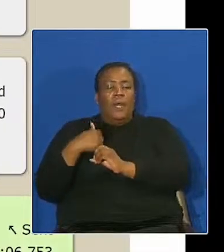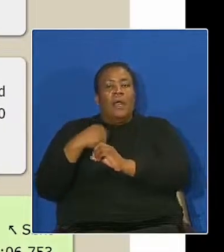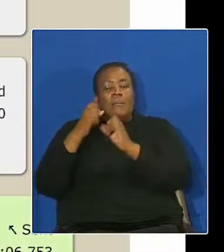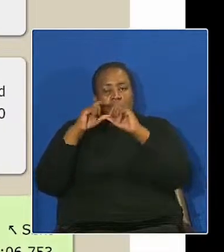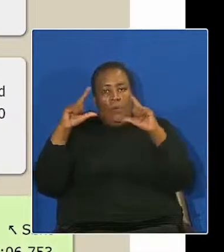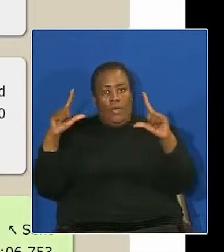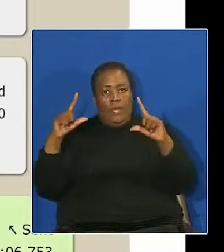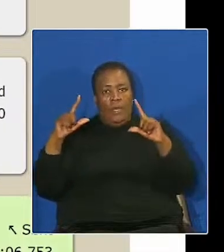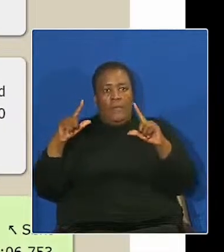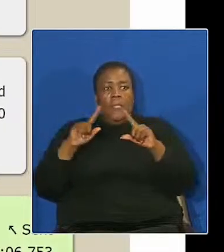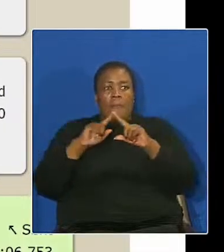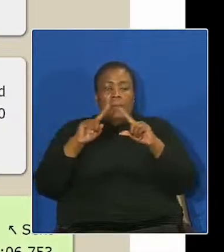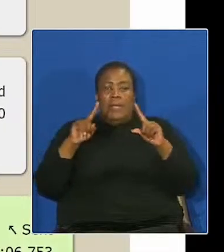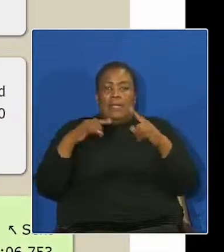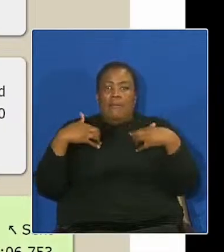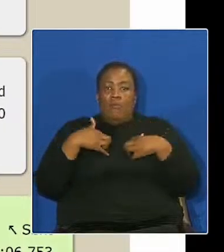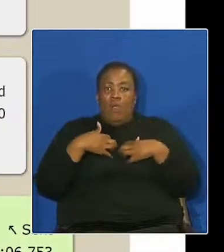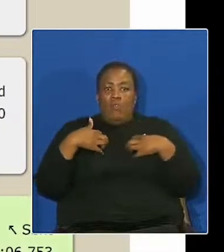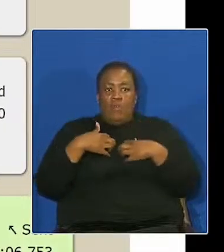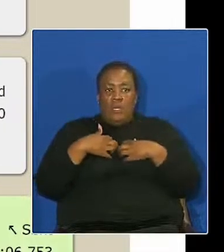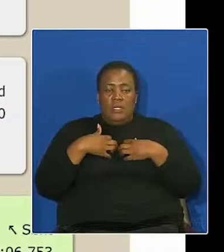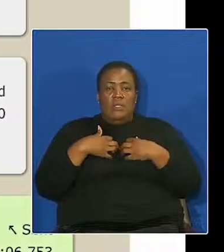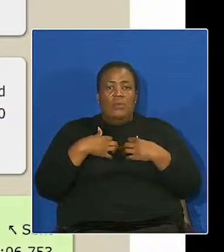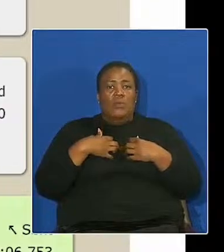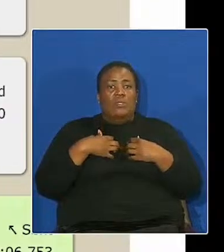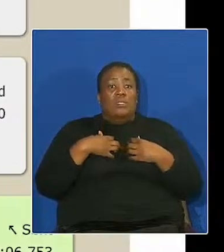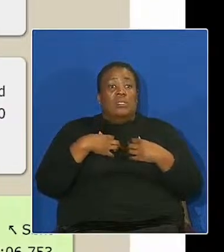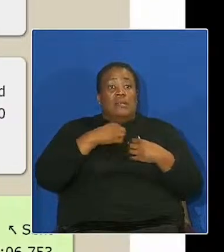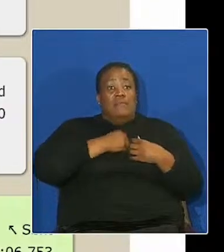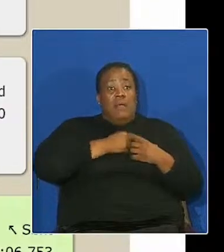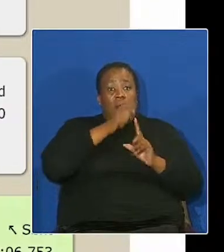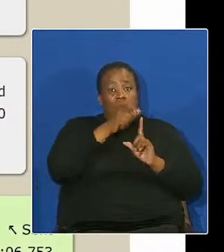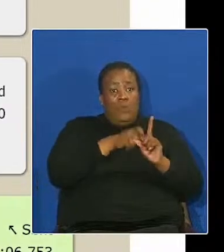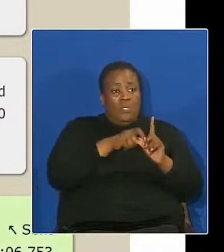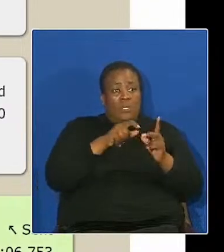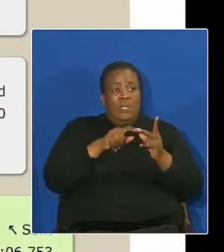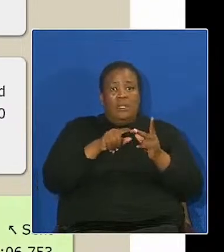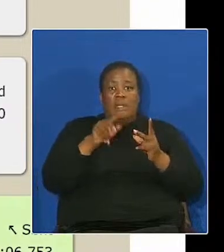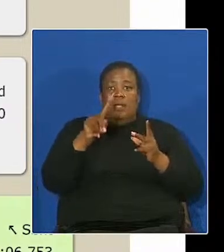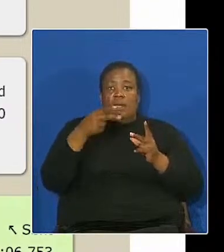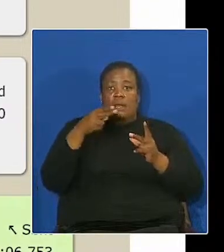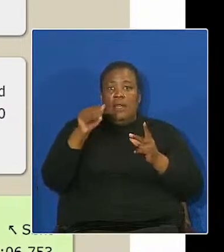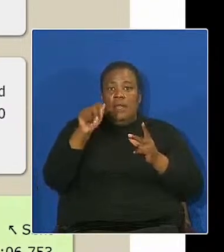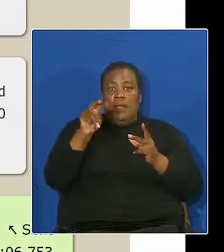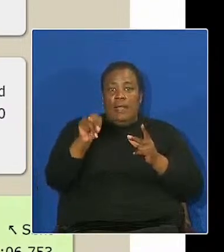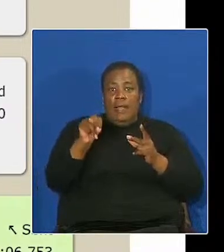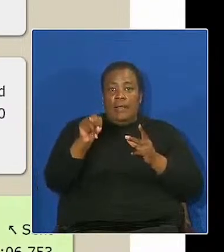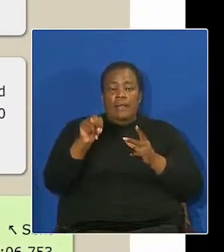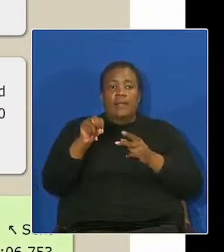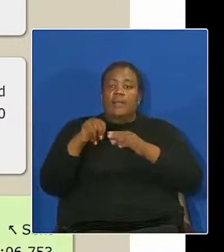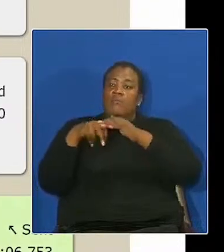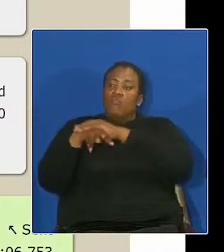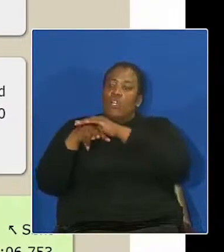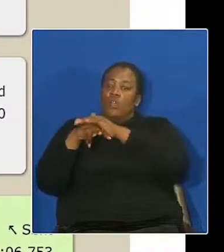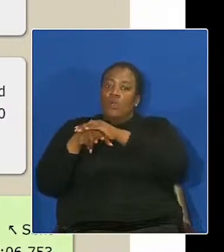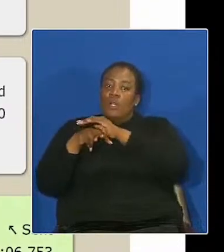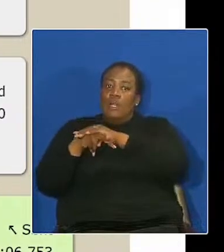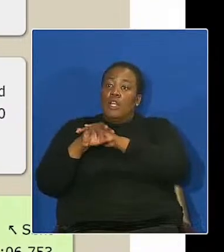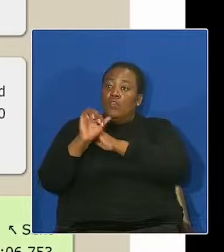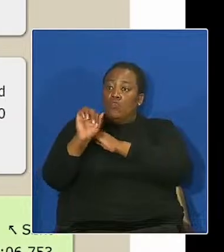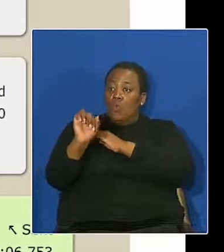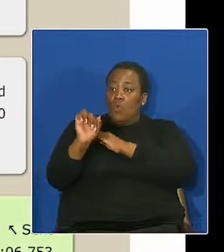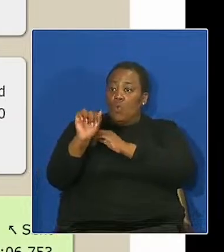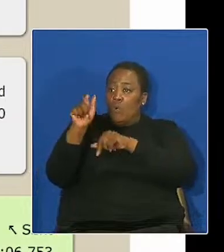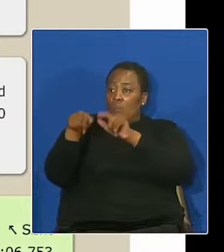also worried that my guy and Khan recorded your man, in brackets,